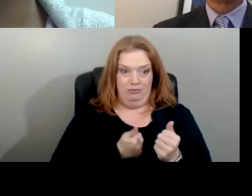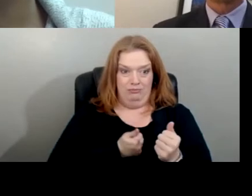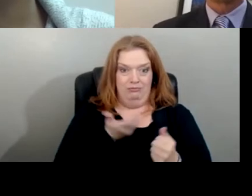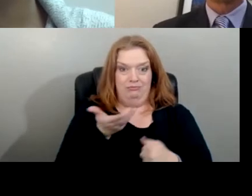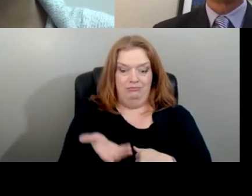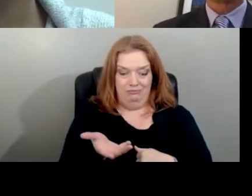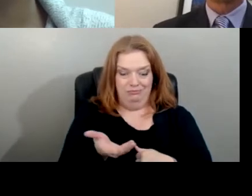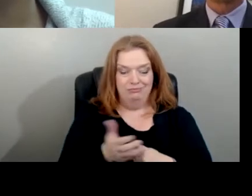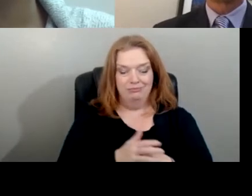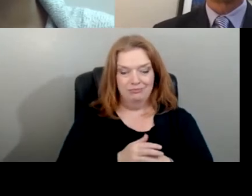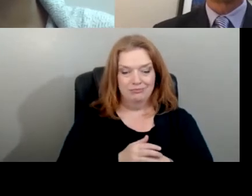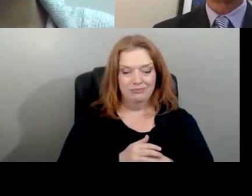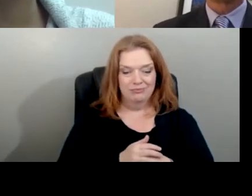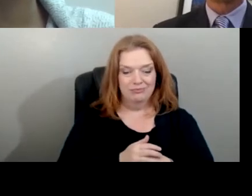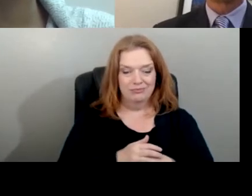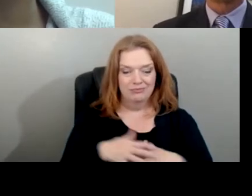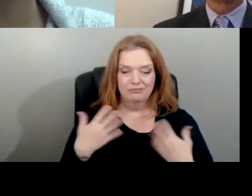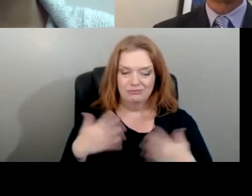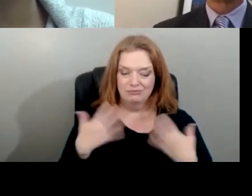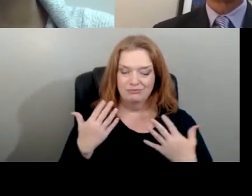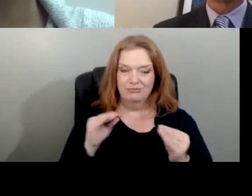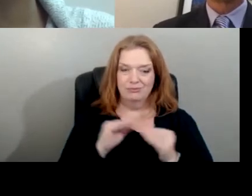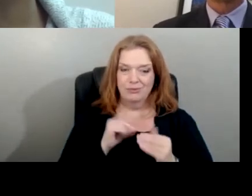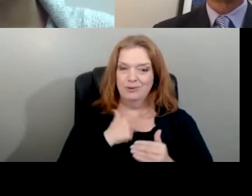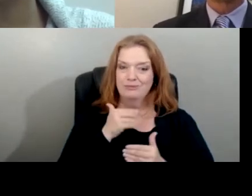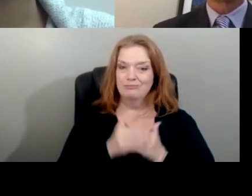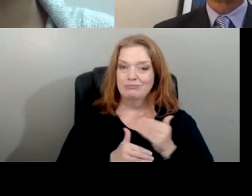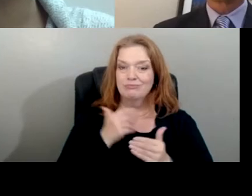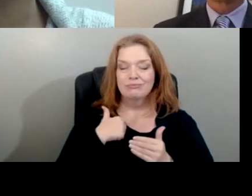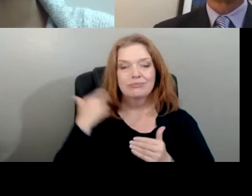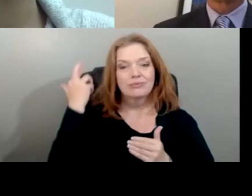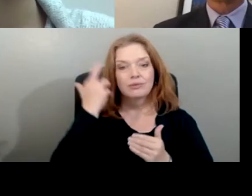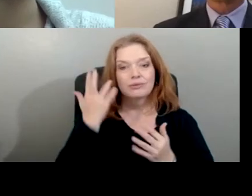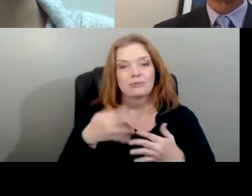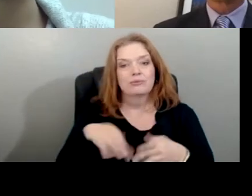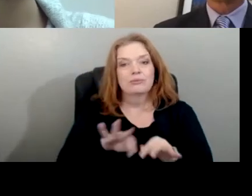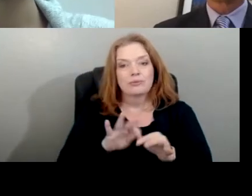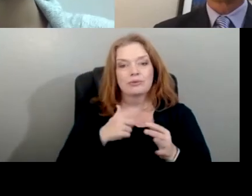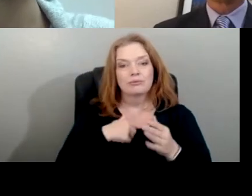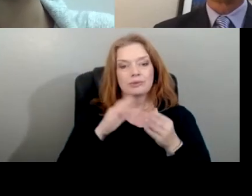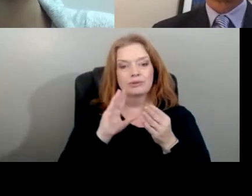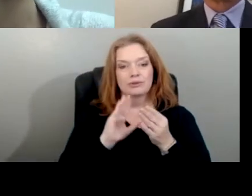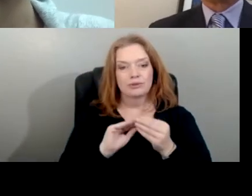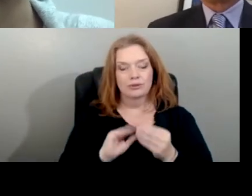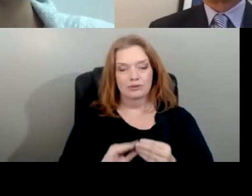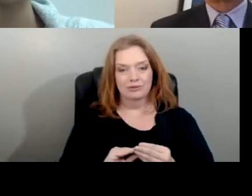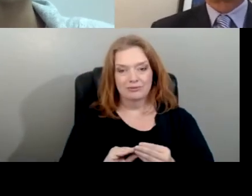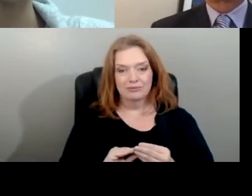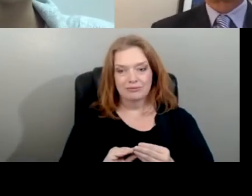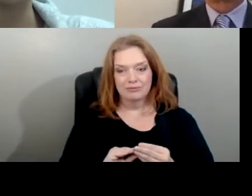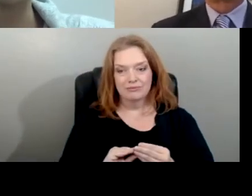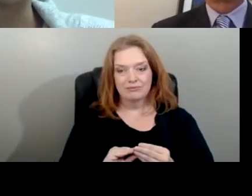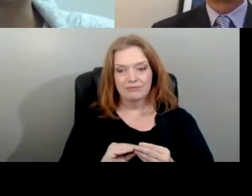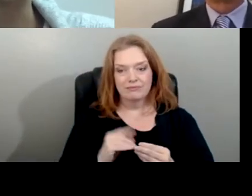this issue, the more I realize how important it is for me to tell that story, because we need to have the